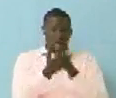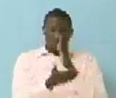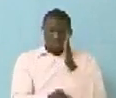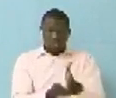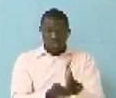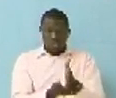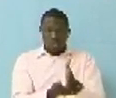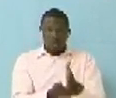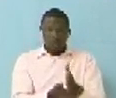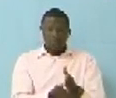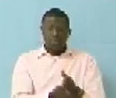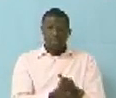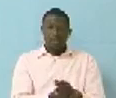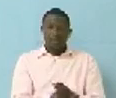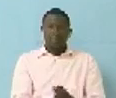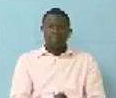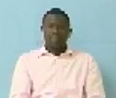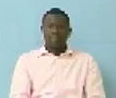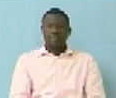That he was arrested.